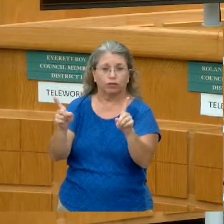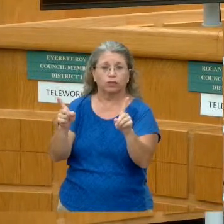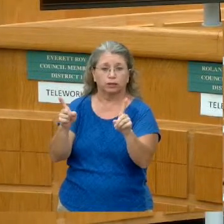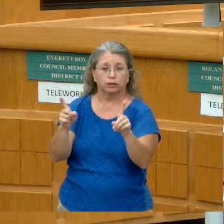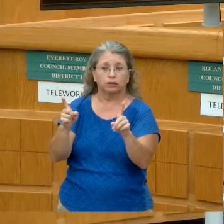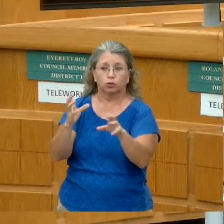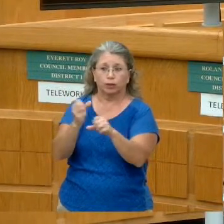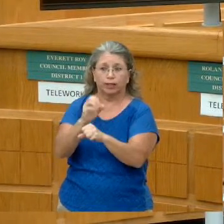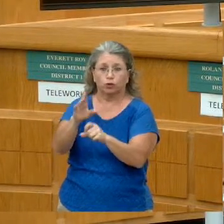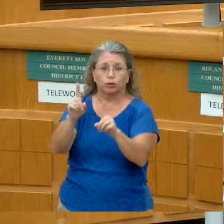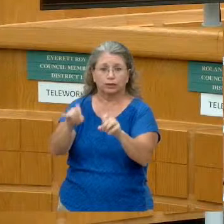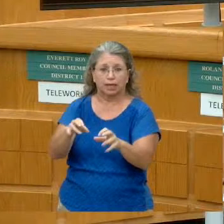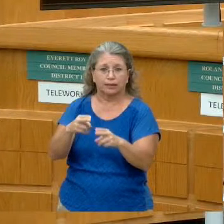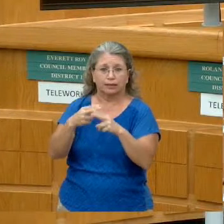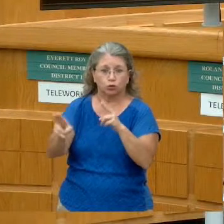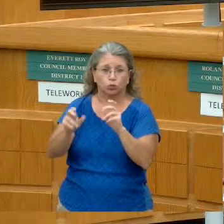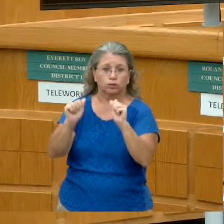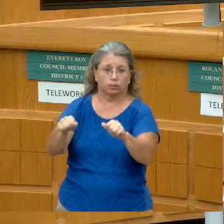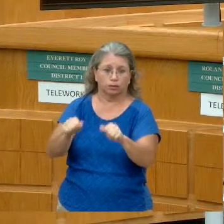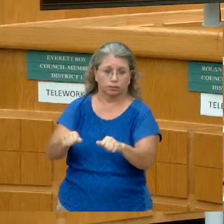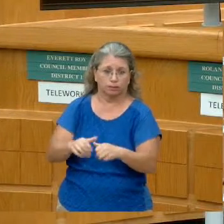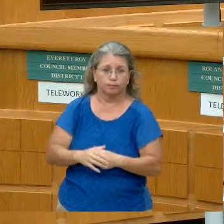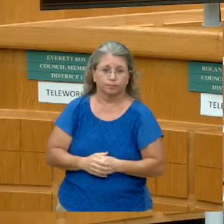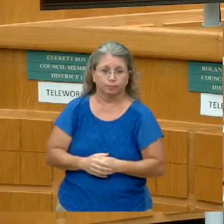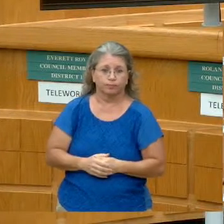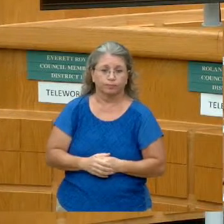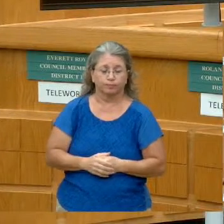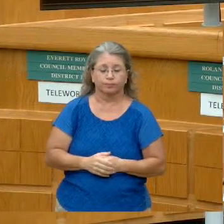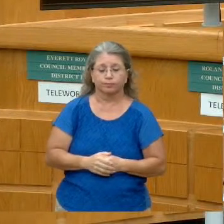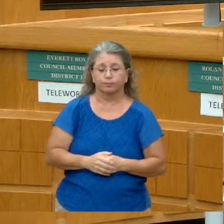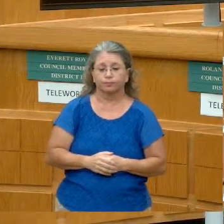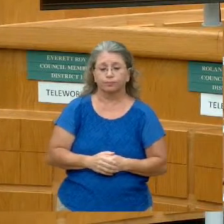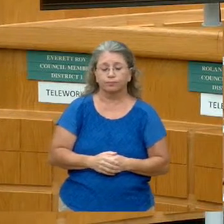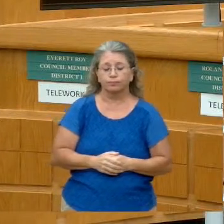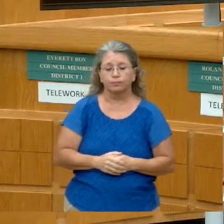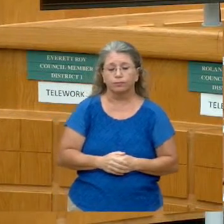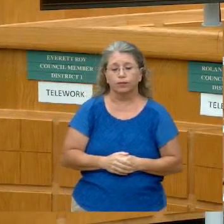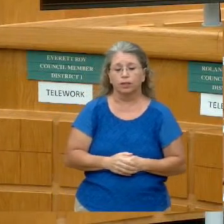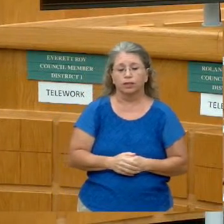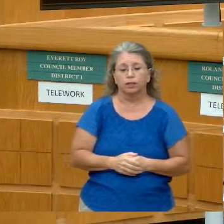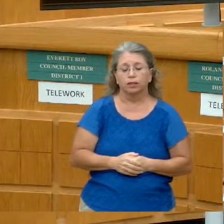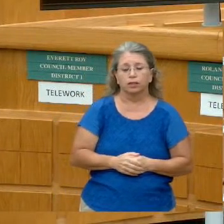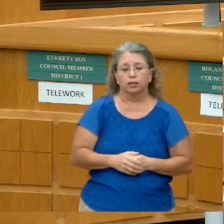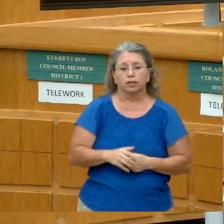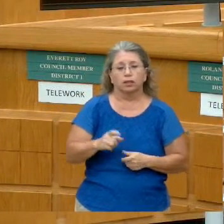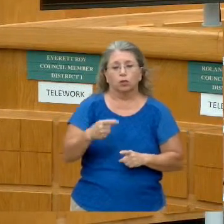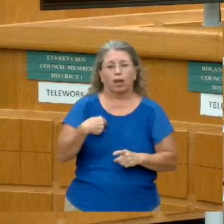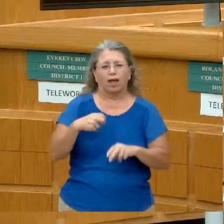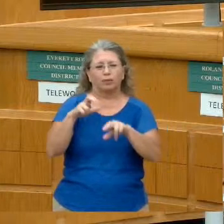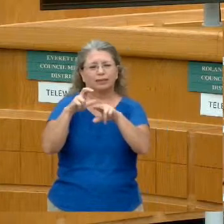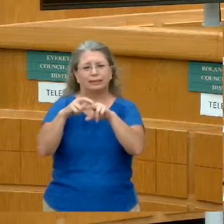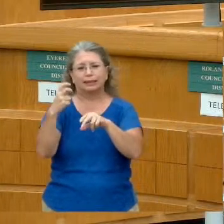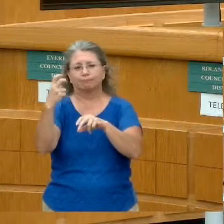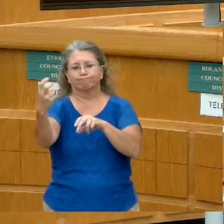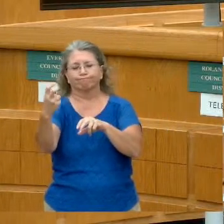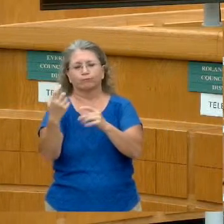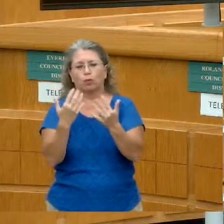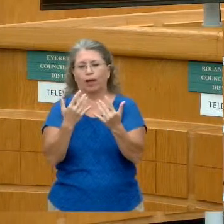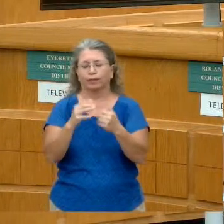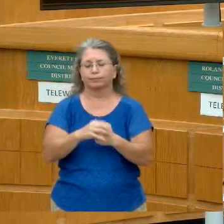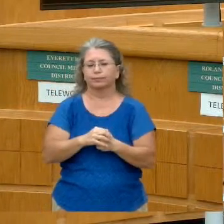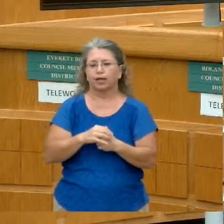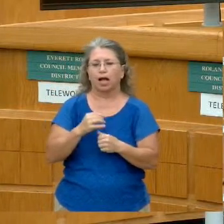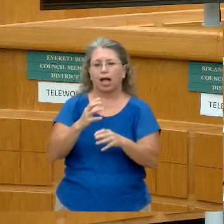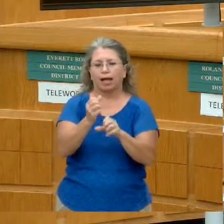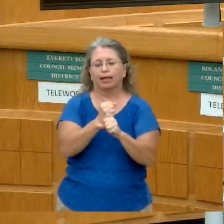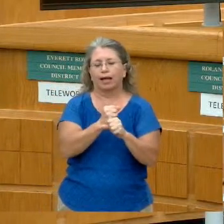tested as soon as we can. While I was sitting in the back of the room, I received a great text from a man who I'll